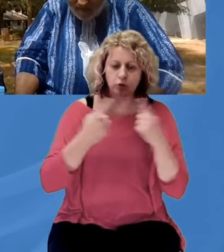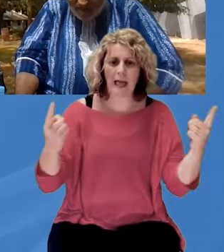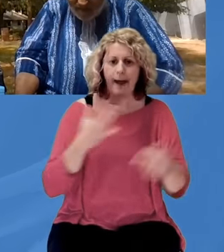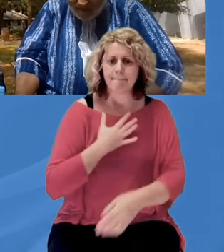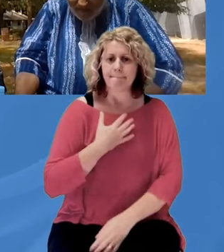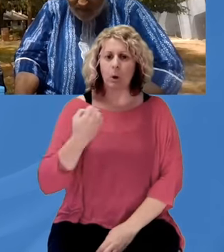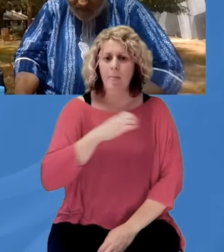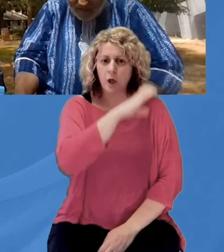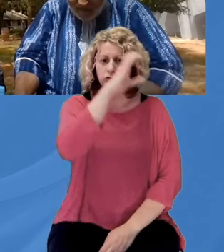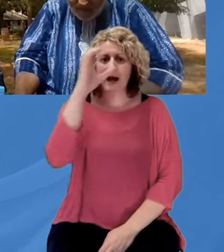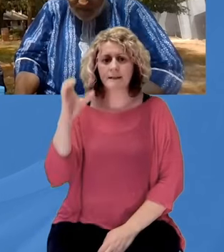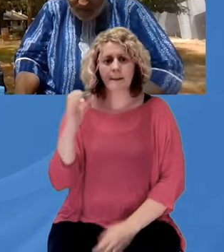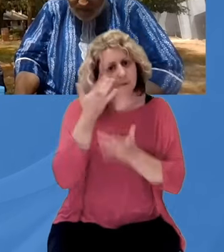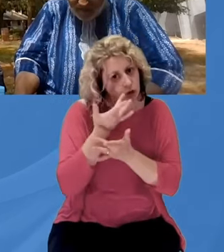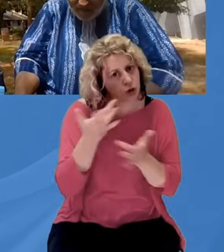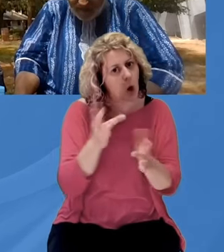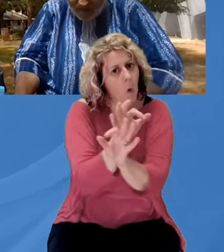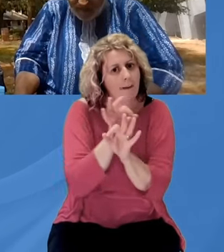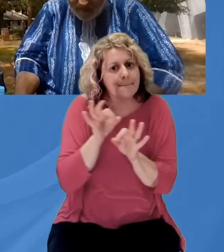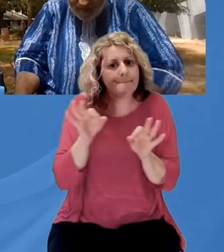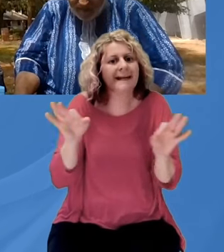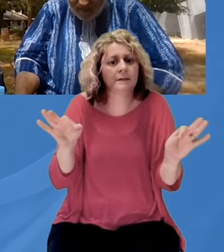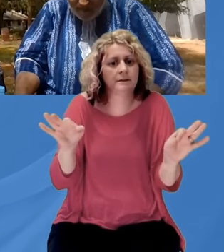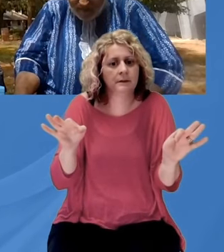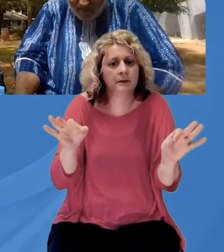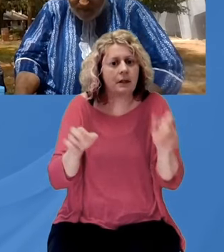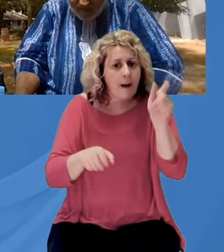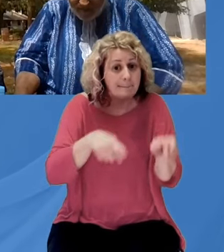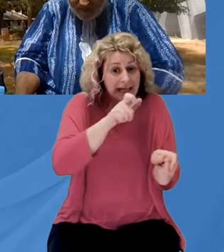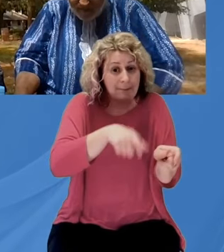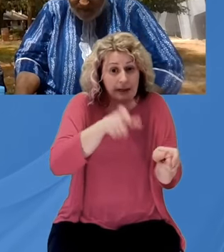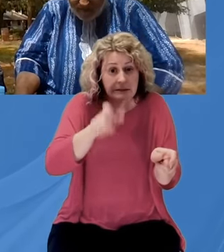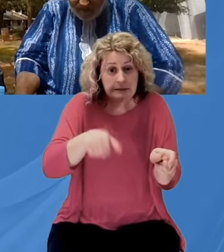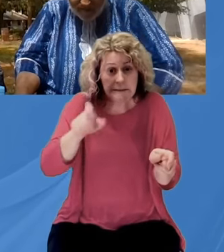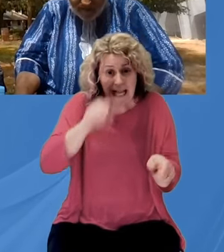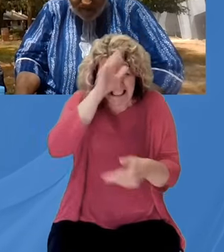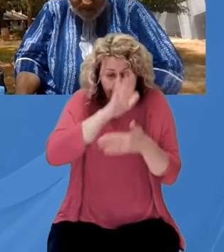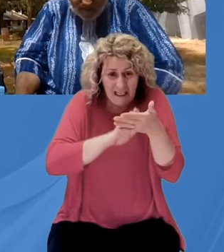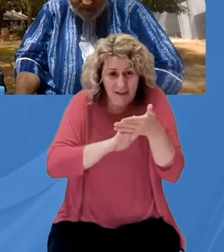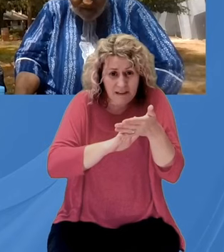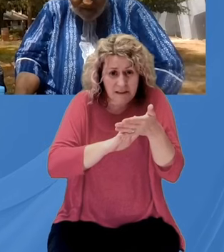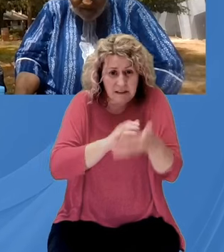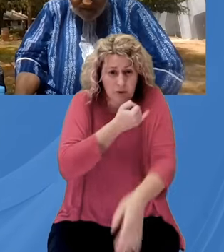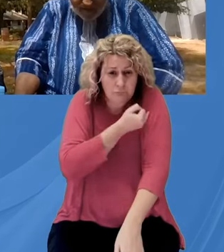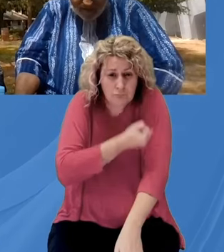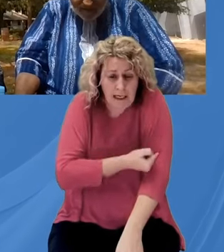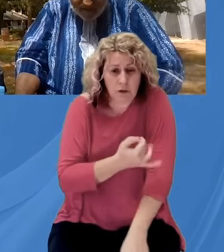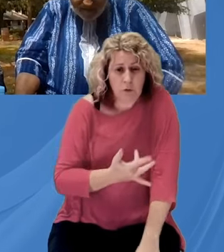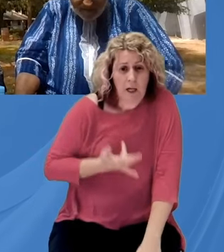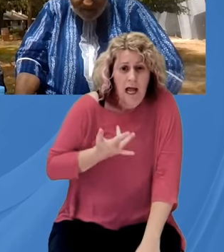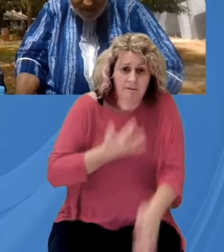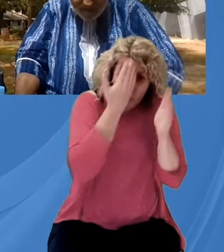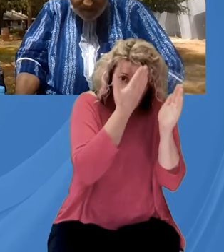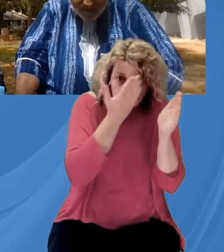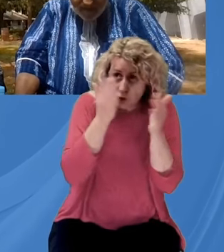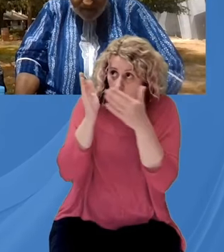will be a voice for peace and that it will proclaim Christ boldly. We pray that many people would turn to you